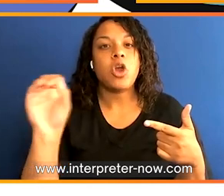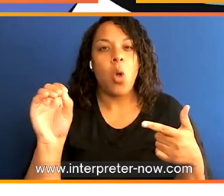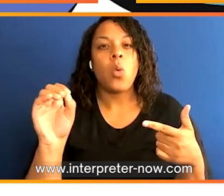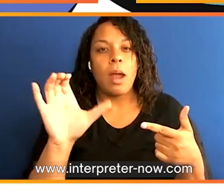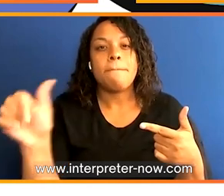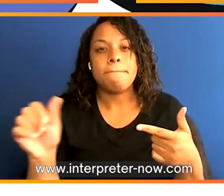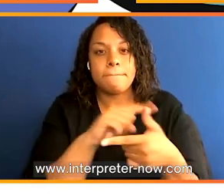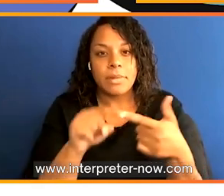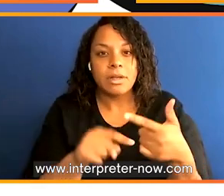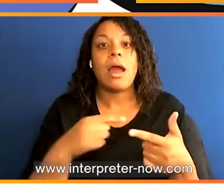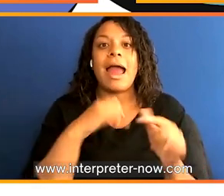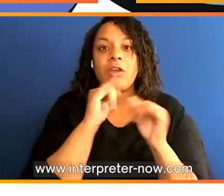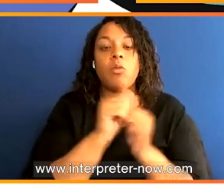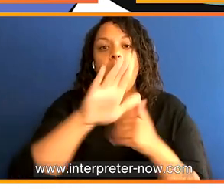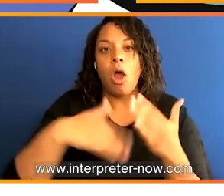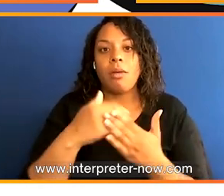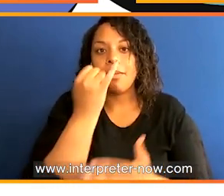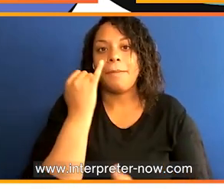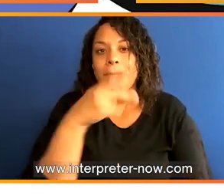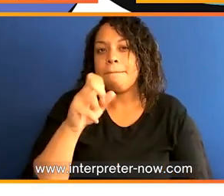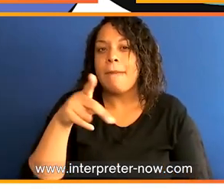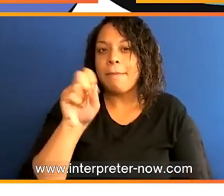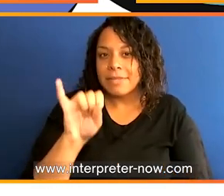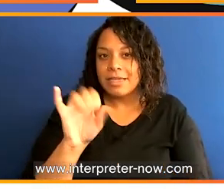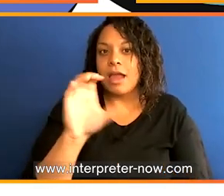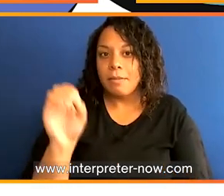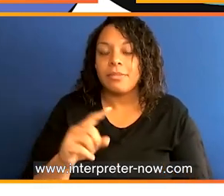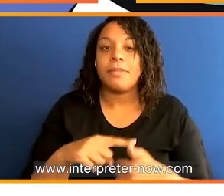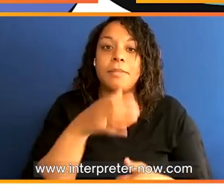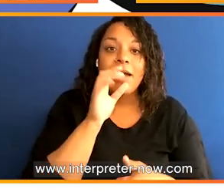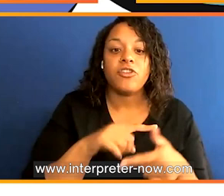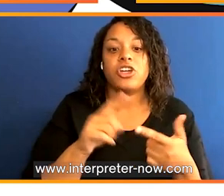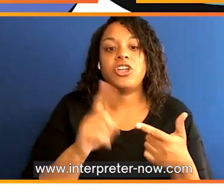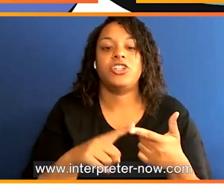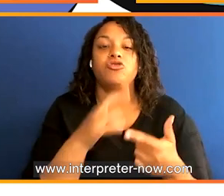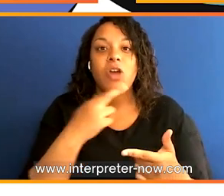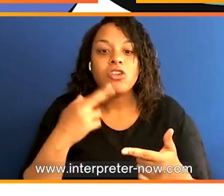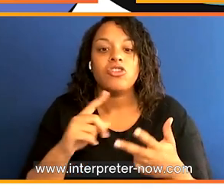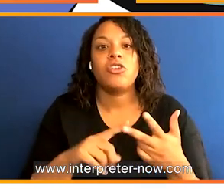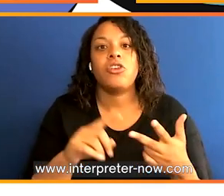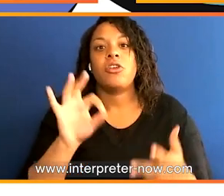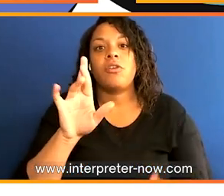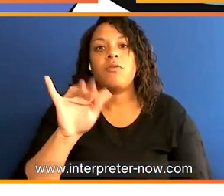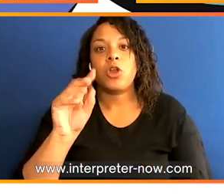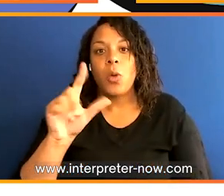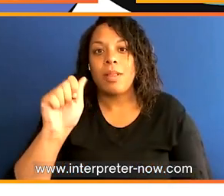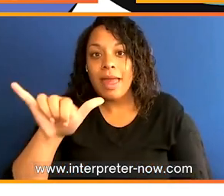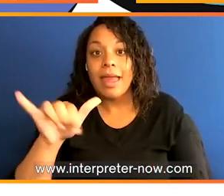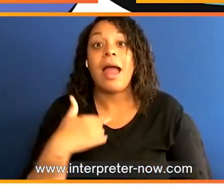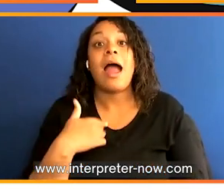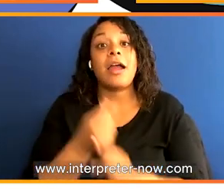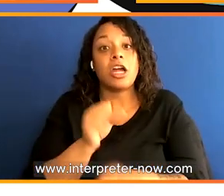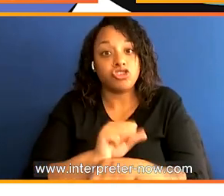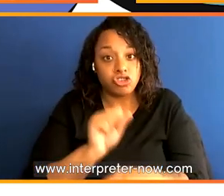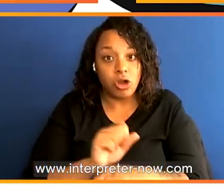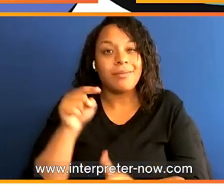up interviewing with all the PepsiCo companies, beverage, restaurants, Frito-Lay, ended up getting a job at Pizza Hut, which